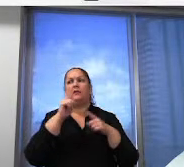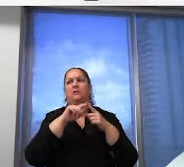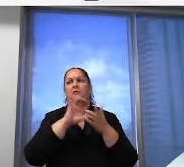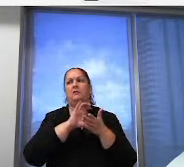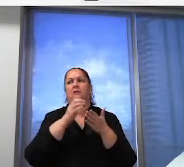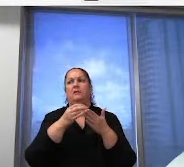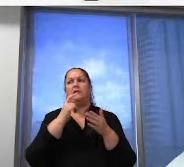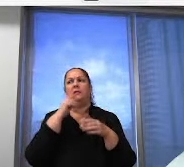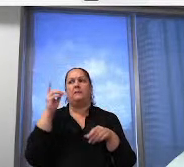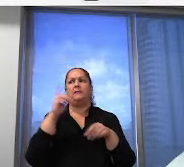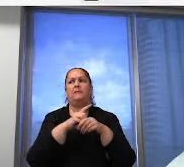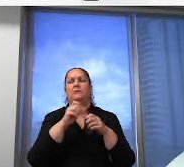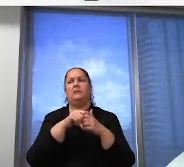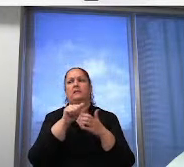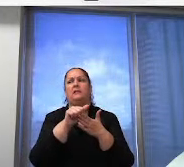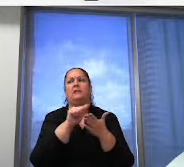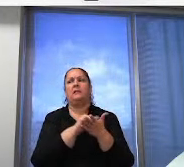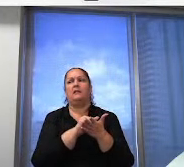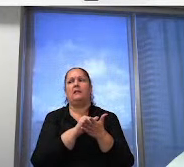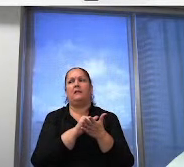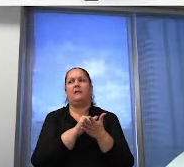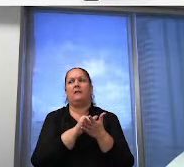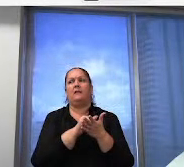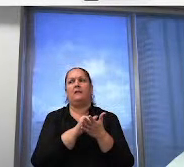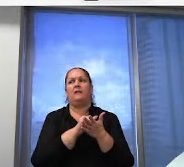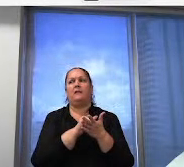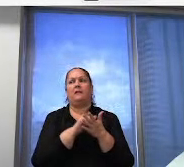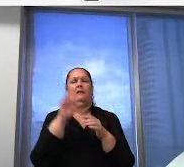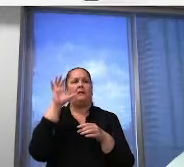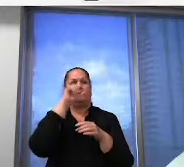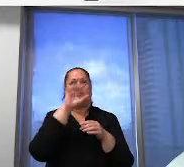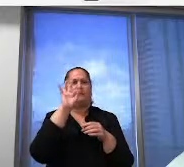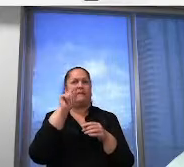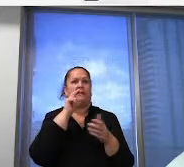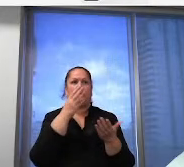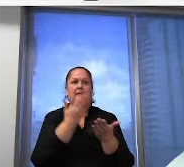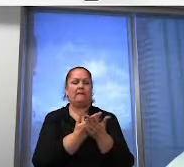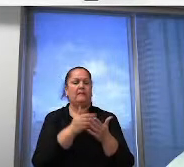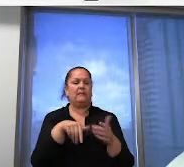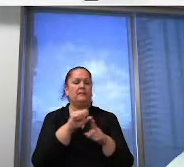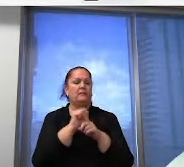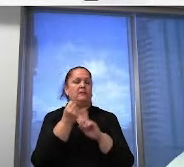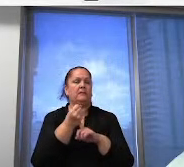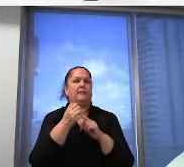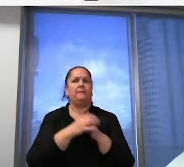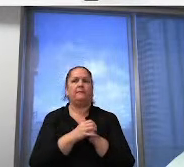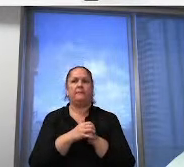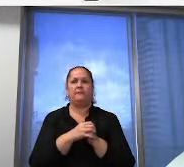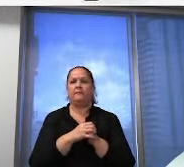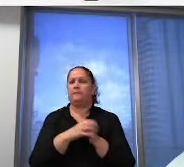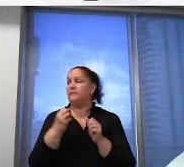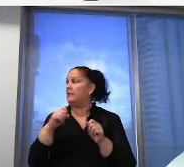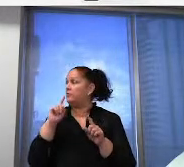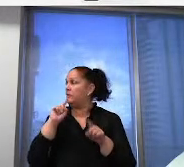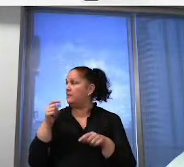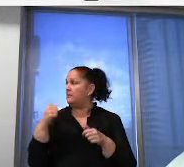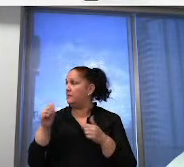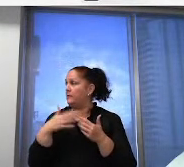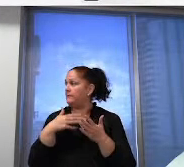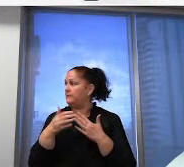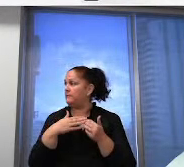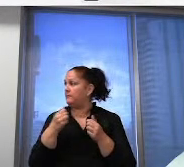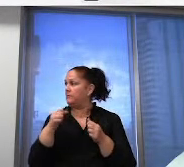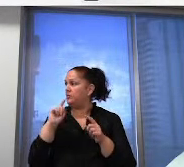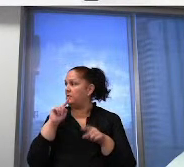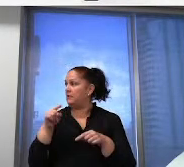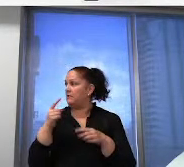that could have been deposited in the accounts. It assumes a fact that is not in evidence in this case. Well, can you answer the question